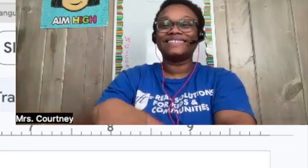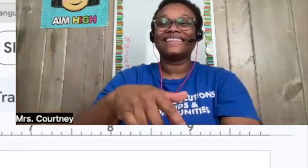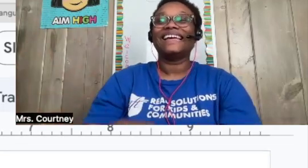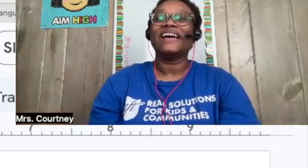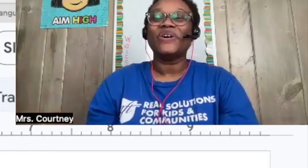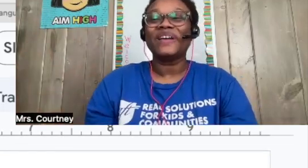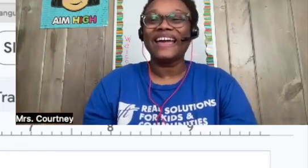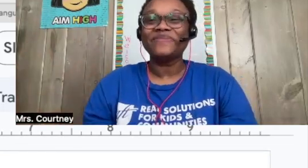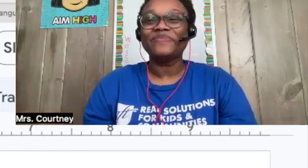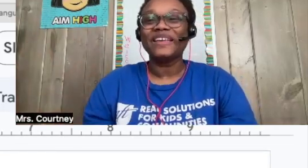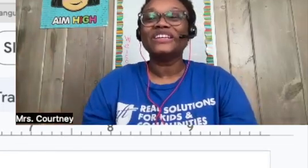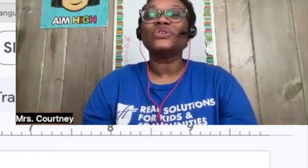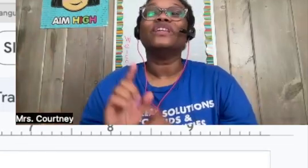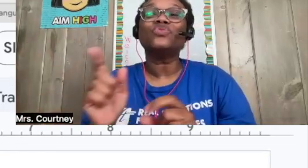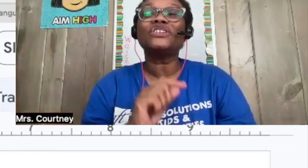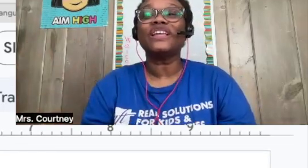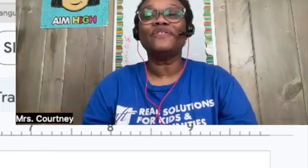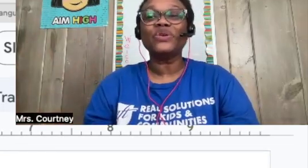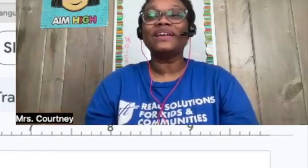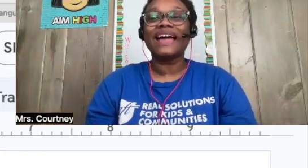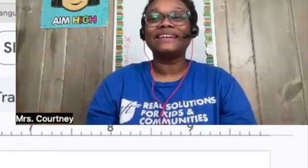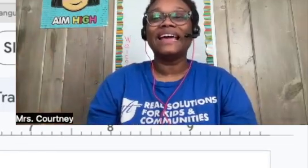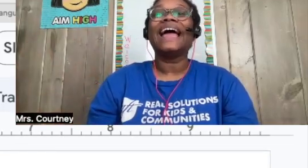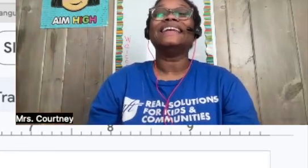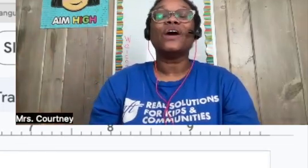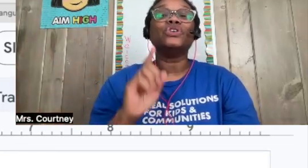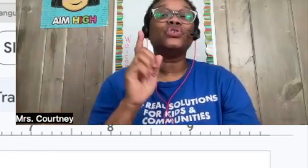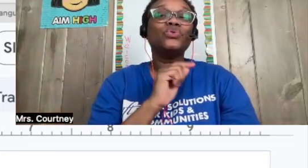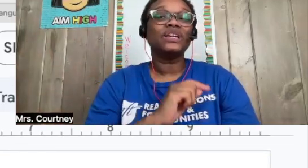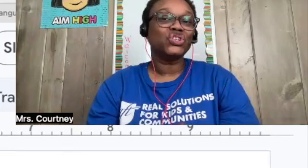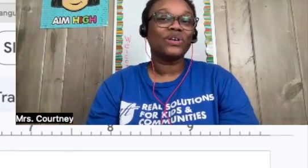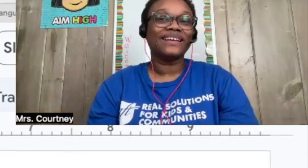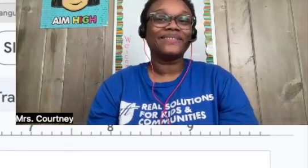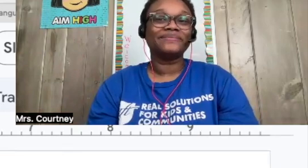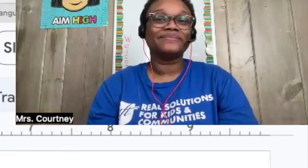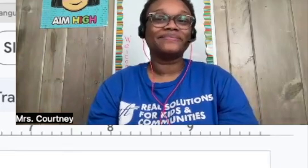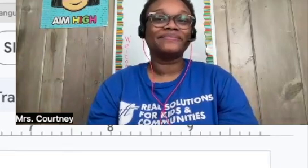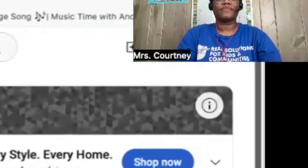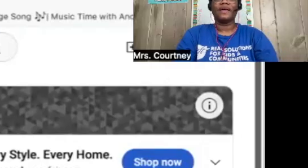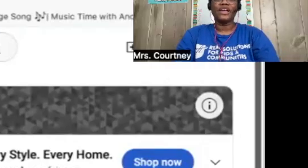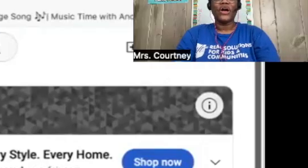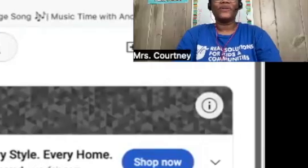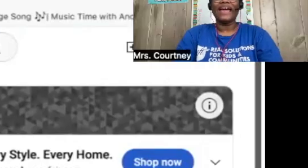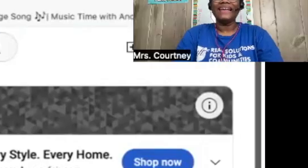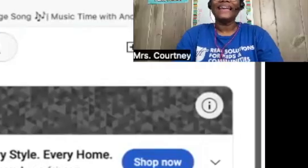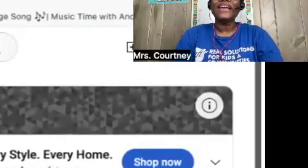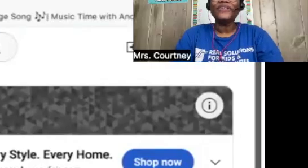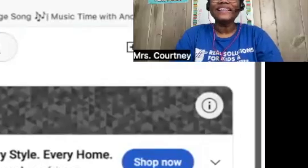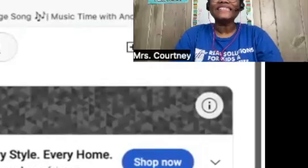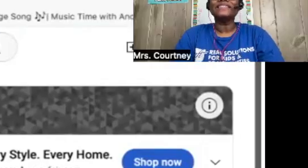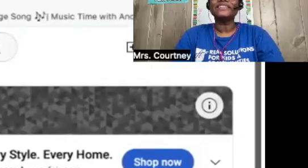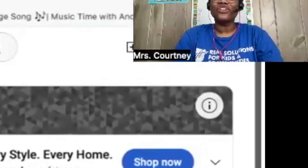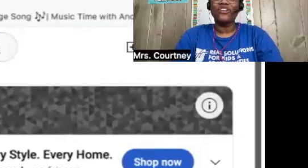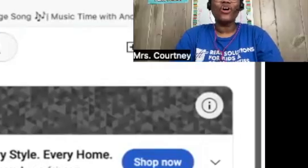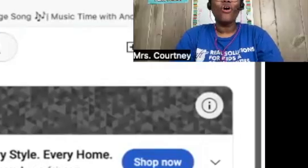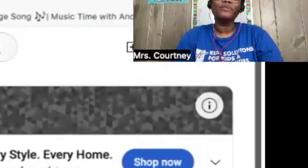down. Okay, so let's watch that video again, and now you can join in. Okay, here